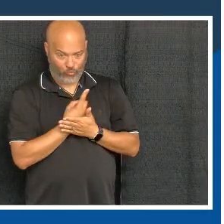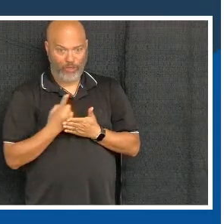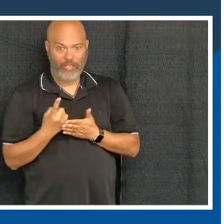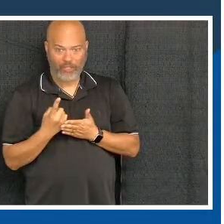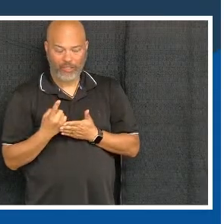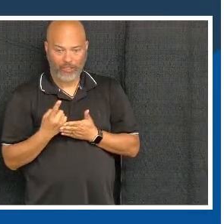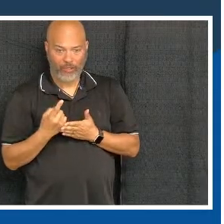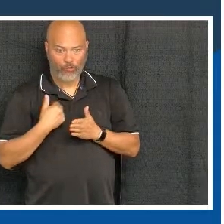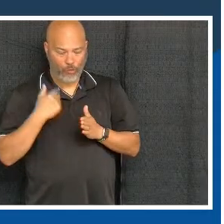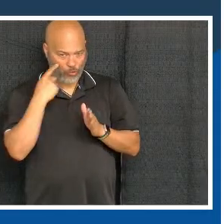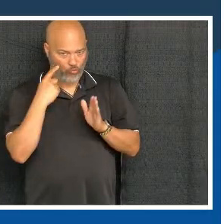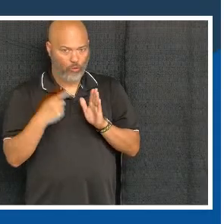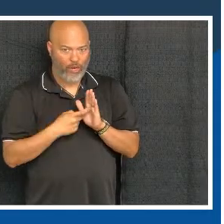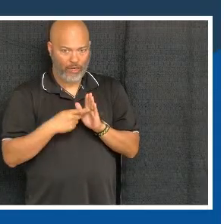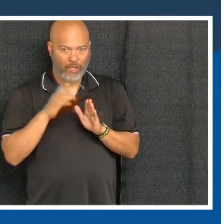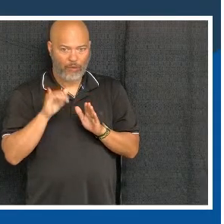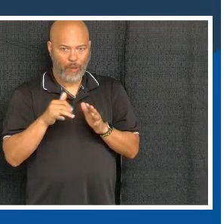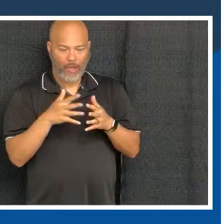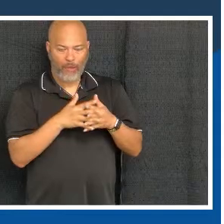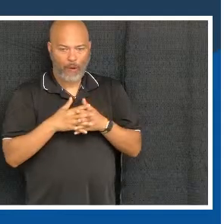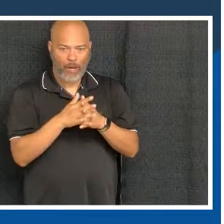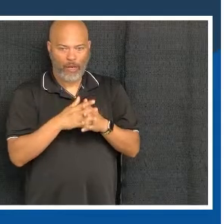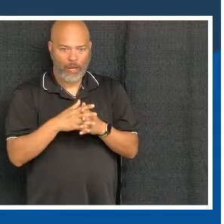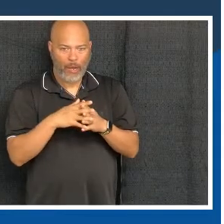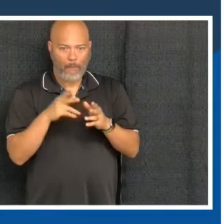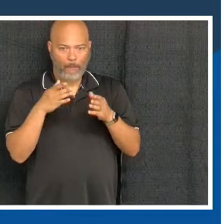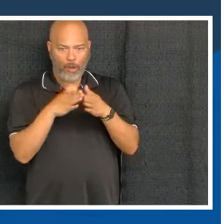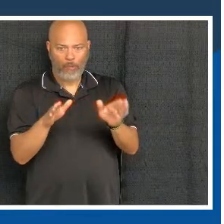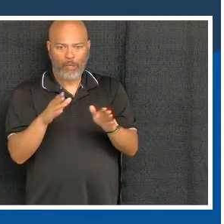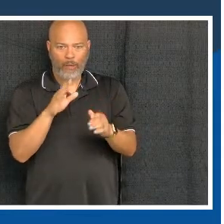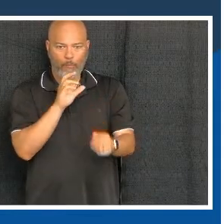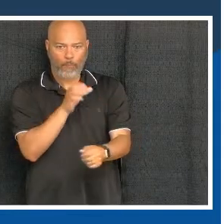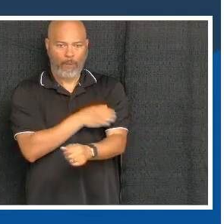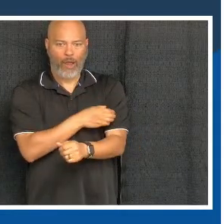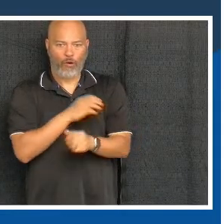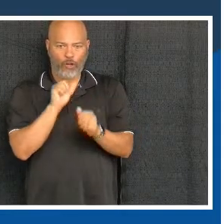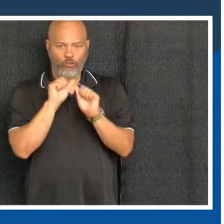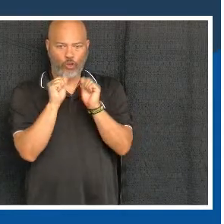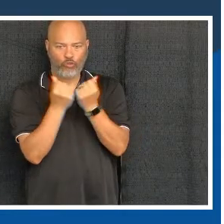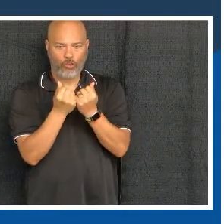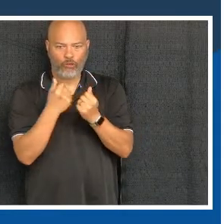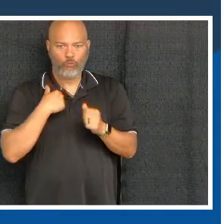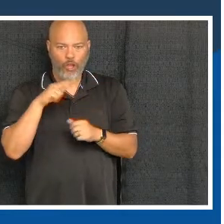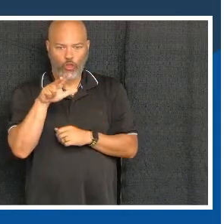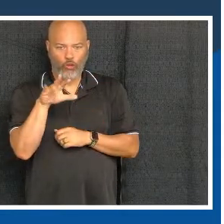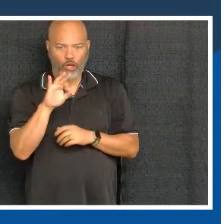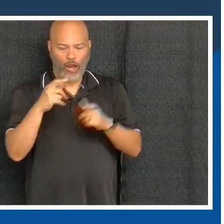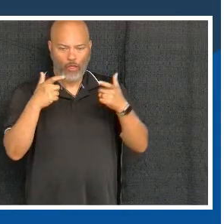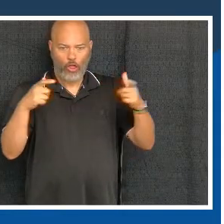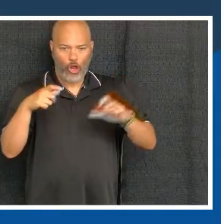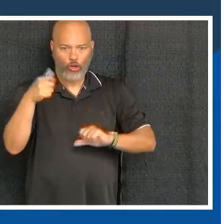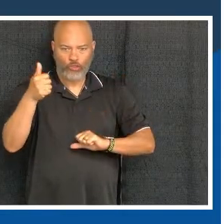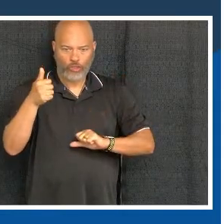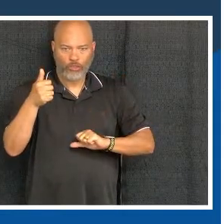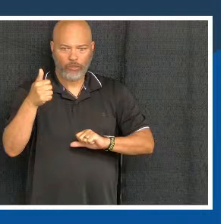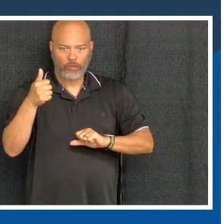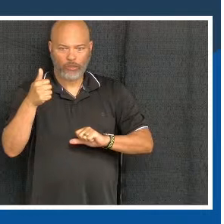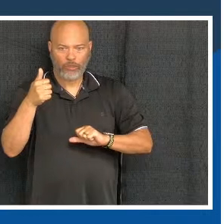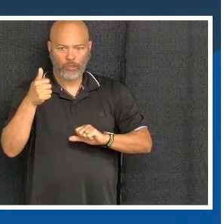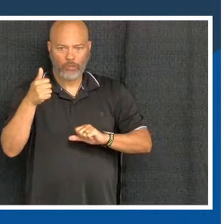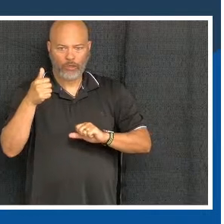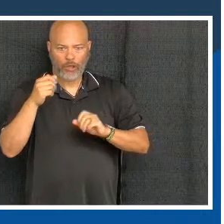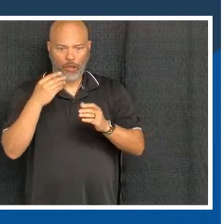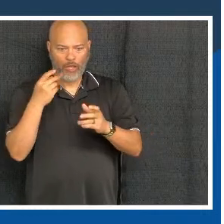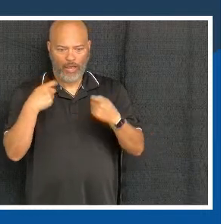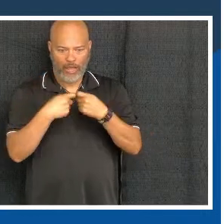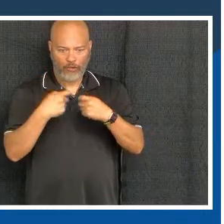were recognized by the American Public Power Association for, we are ranked as the 39th largest public power provider in